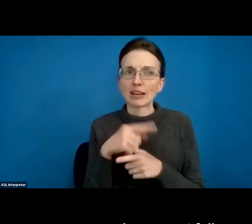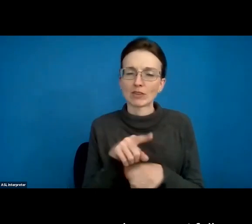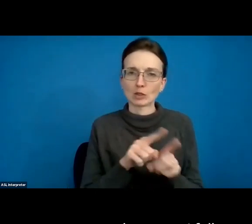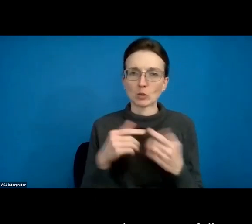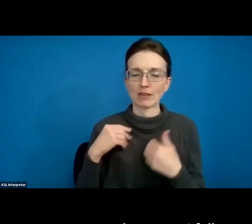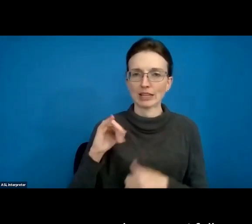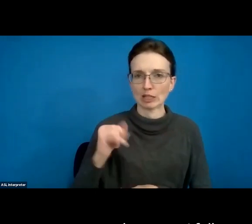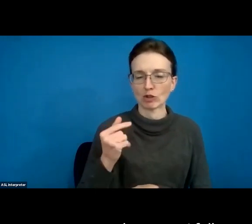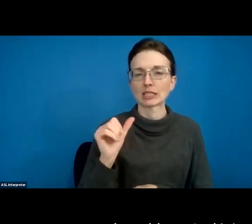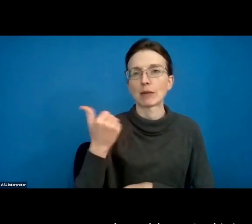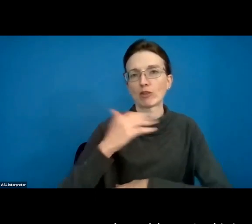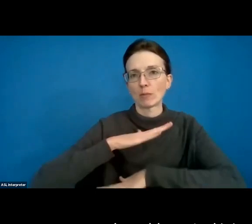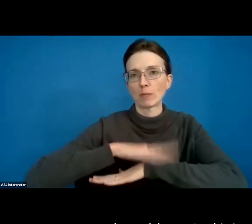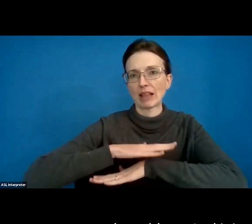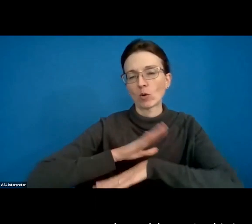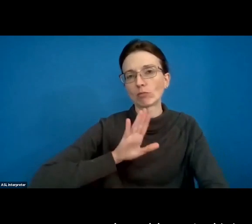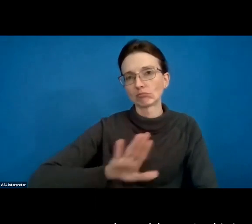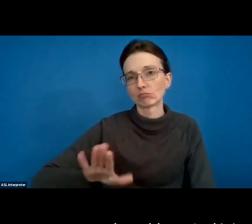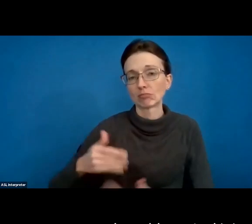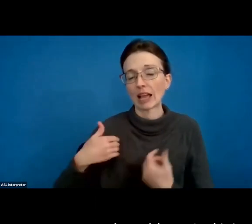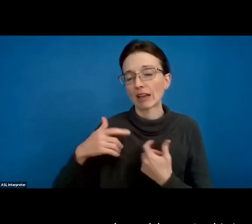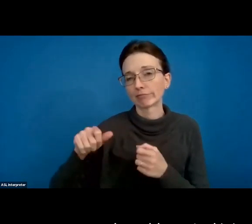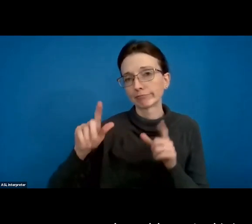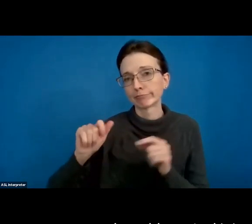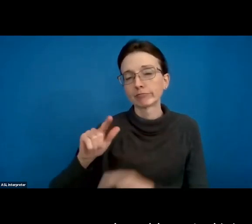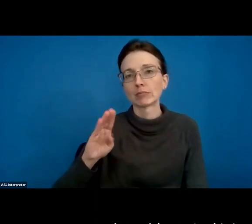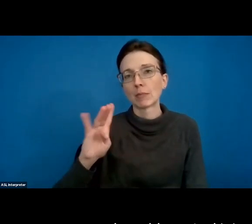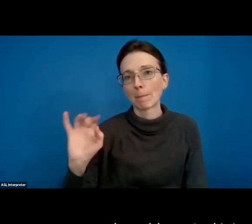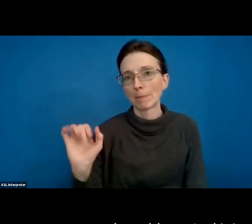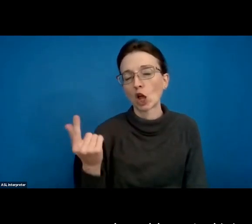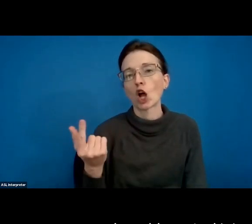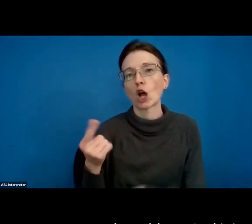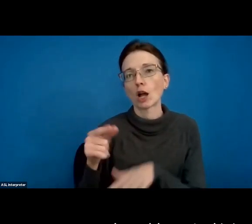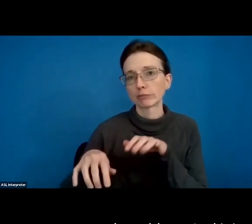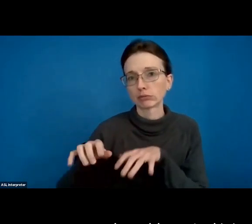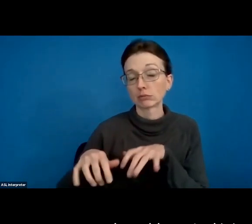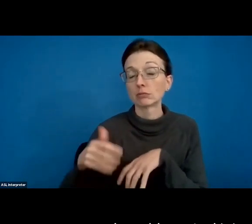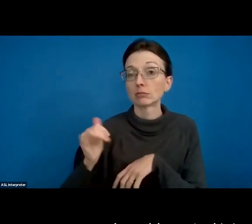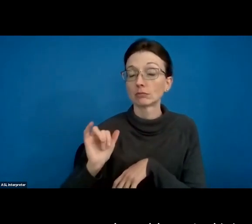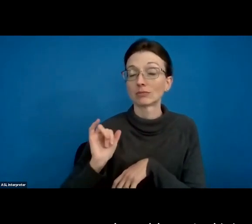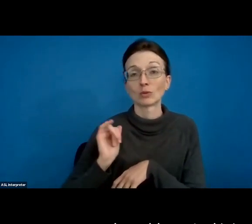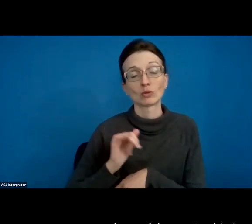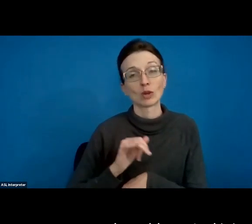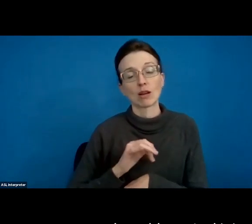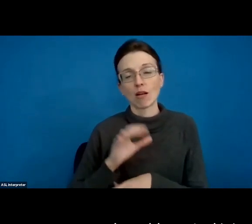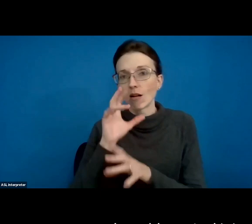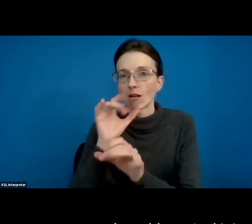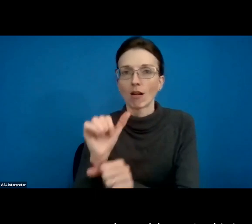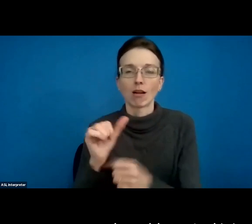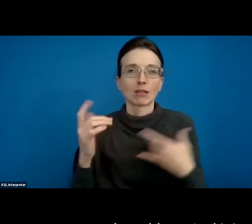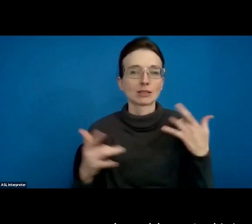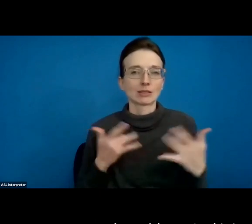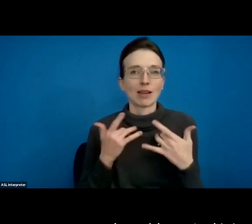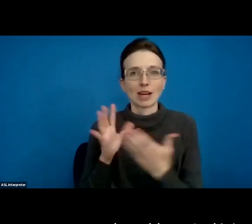other social media platforms or have blogs. And it is a really compelling and exciting way to learn